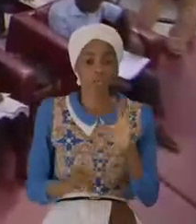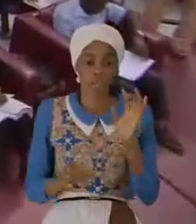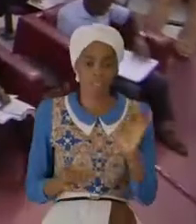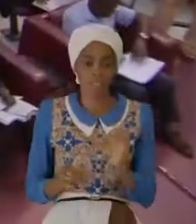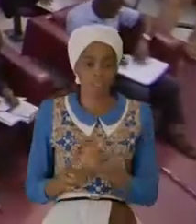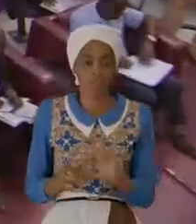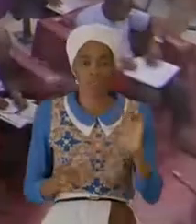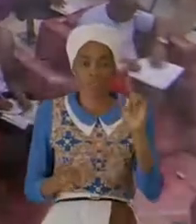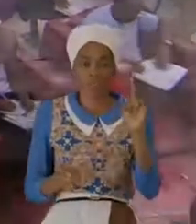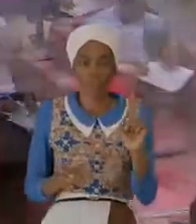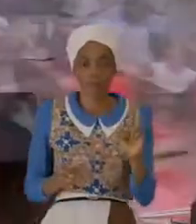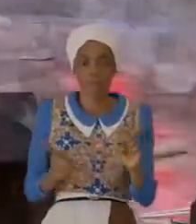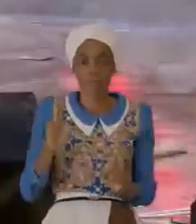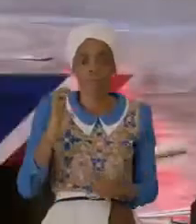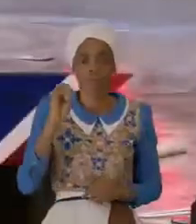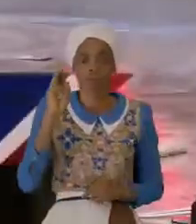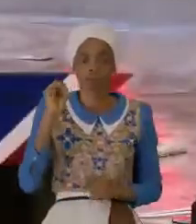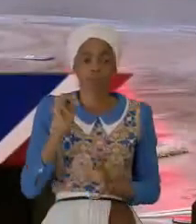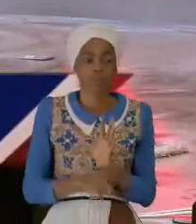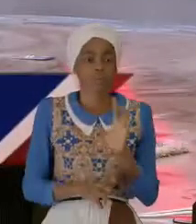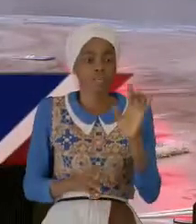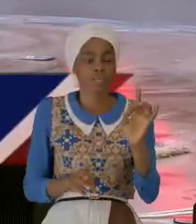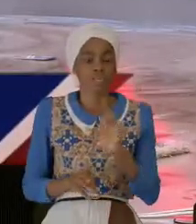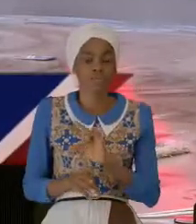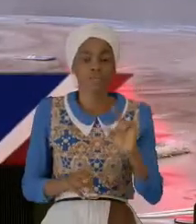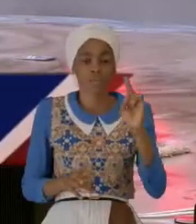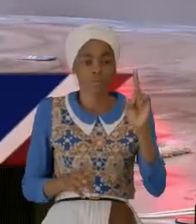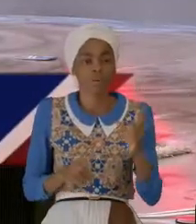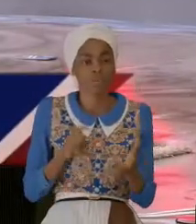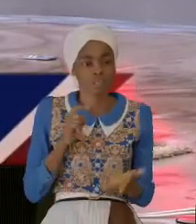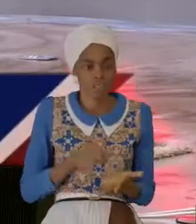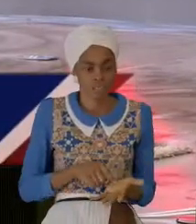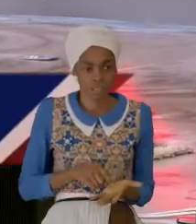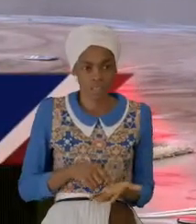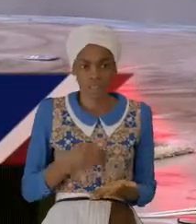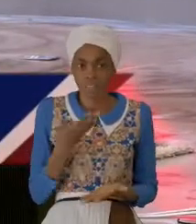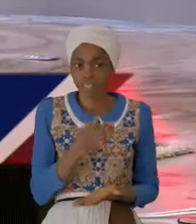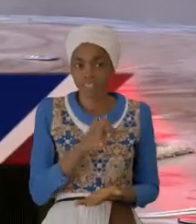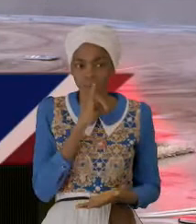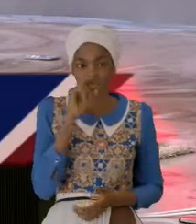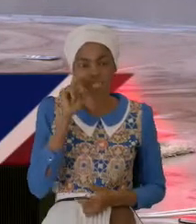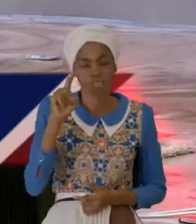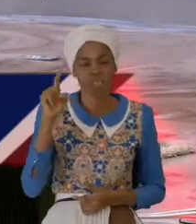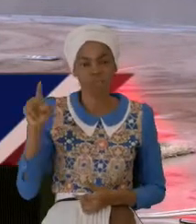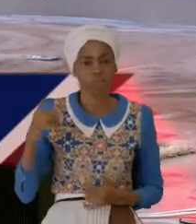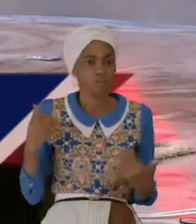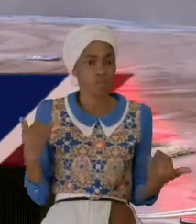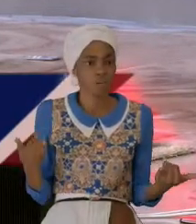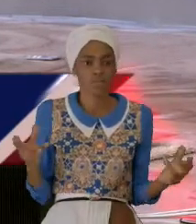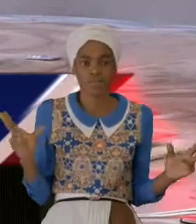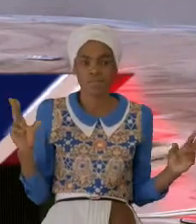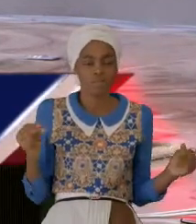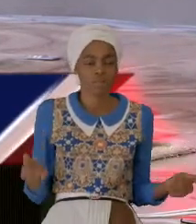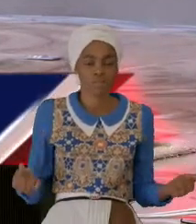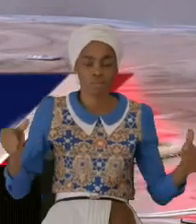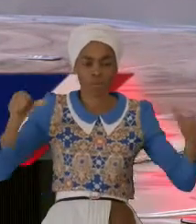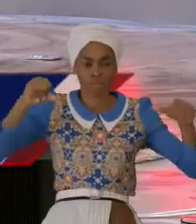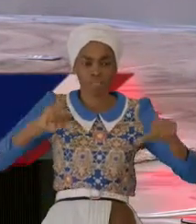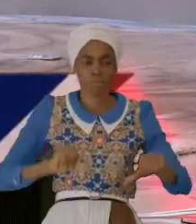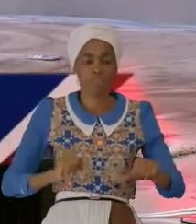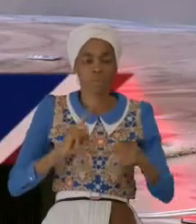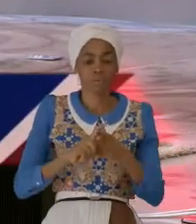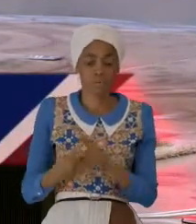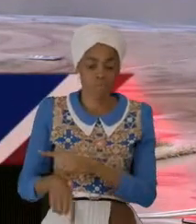from verse 1. in Romans chapter 8 verse one this there is therefore now no condemnation to